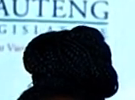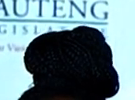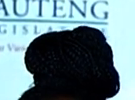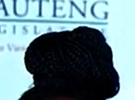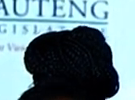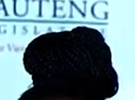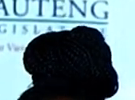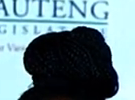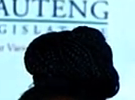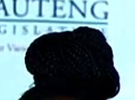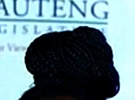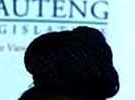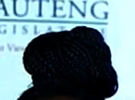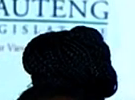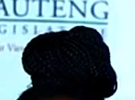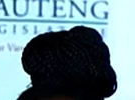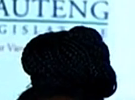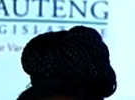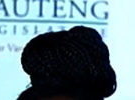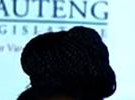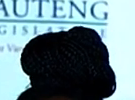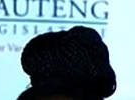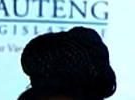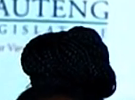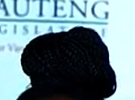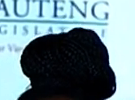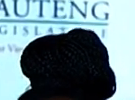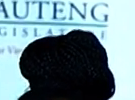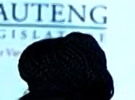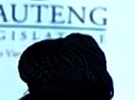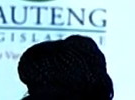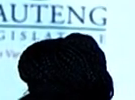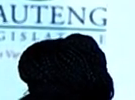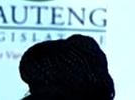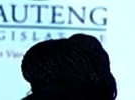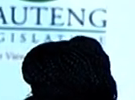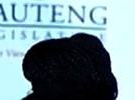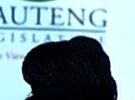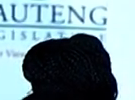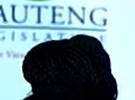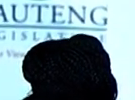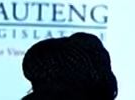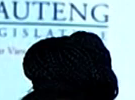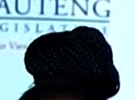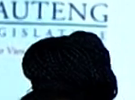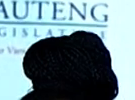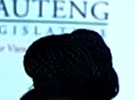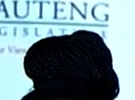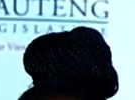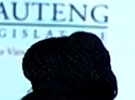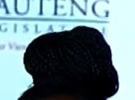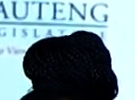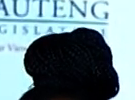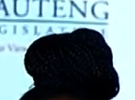decent employment in these 10 major sectors of our economy. The people of Gauteng, we will